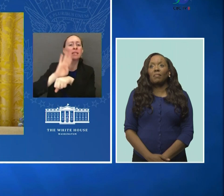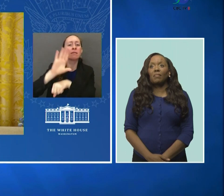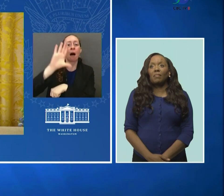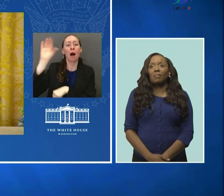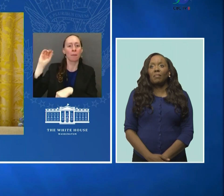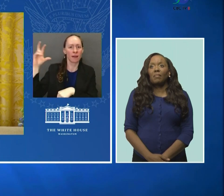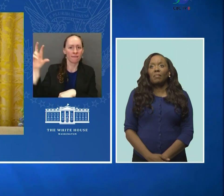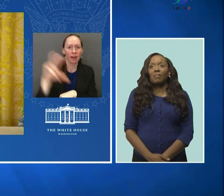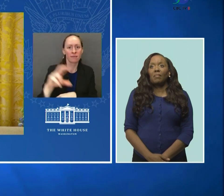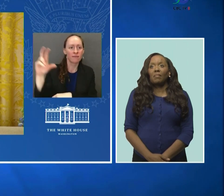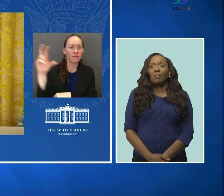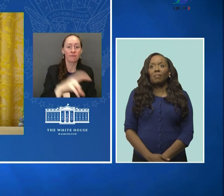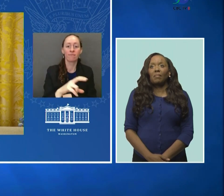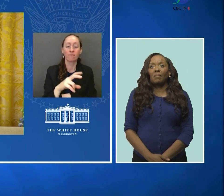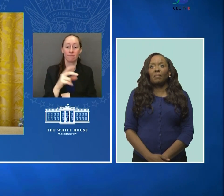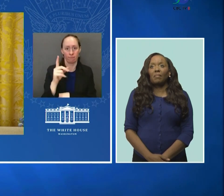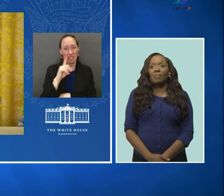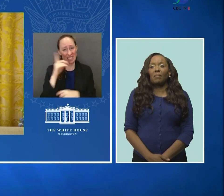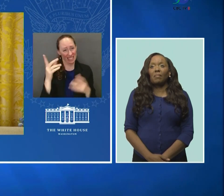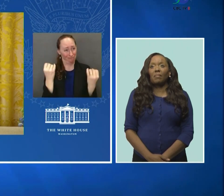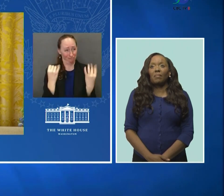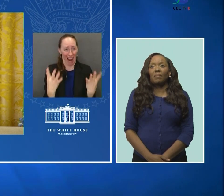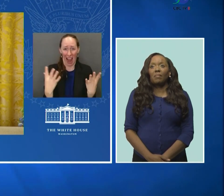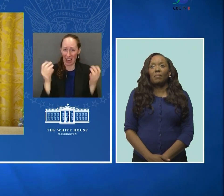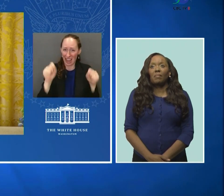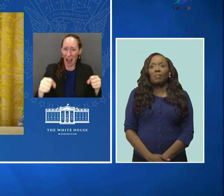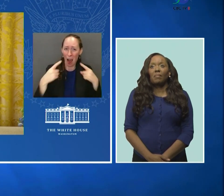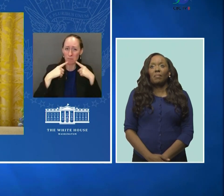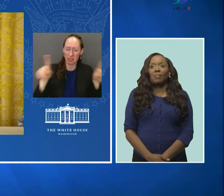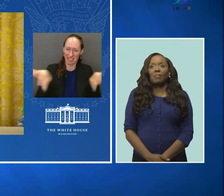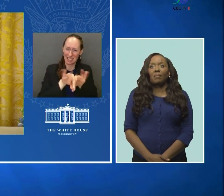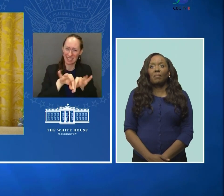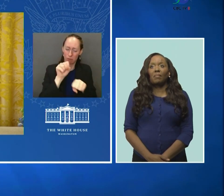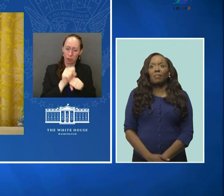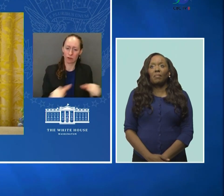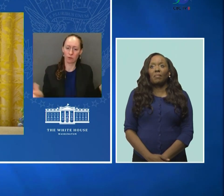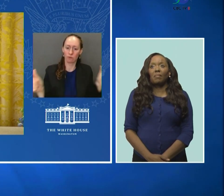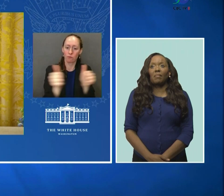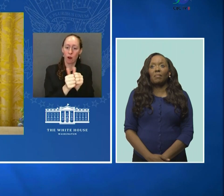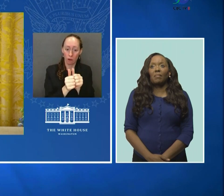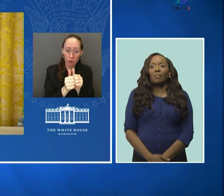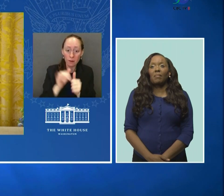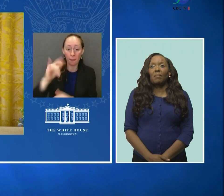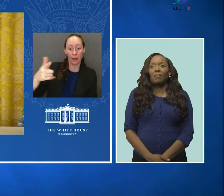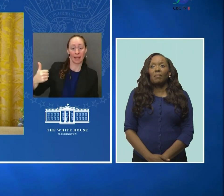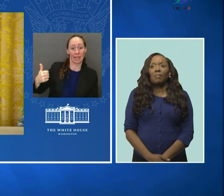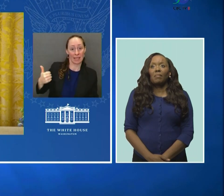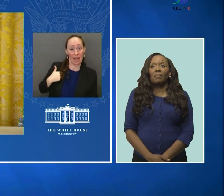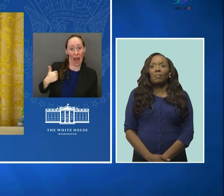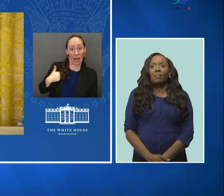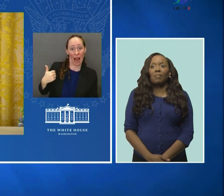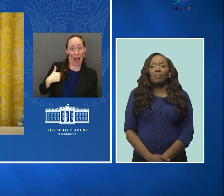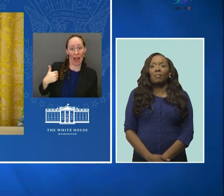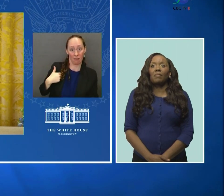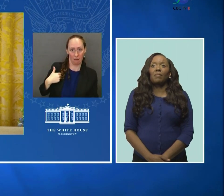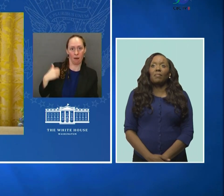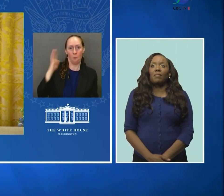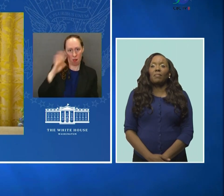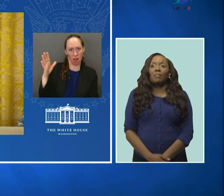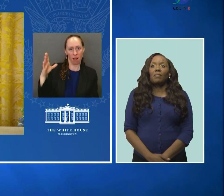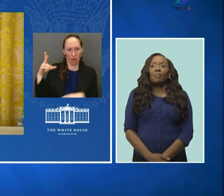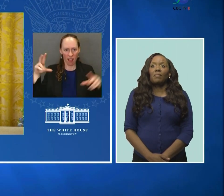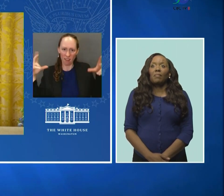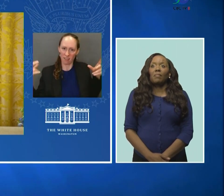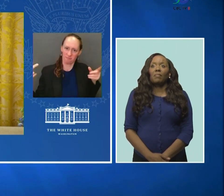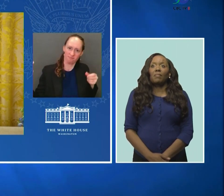United States with funding to launch the accelerator, and Uruguay is leading the creation of an